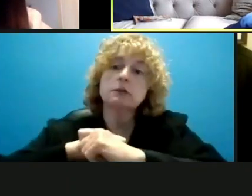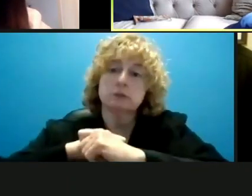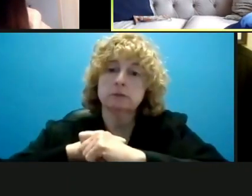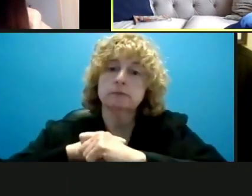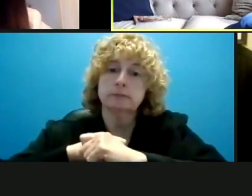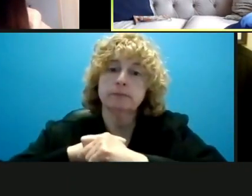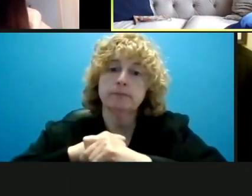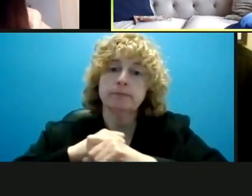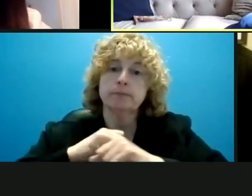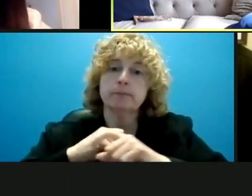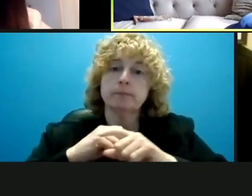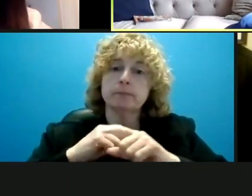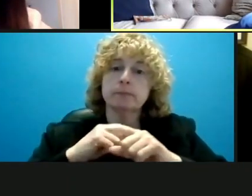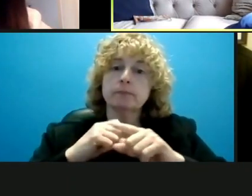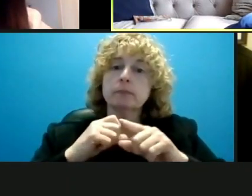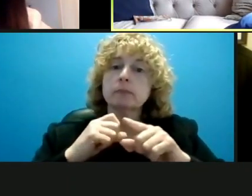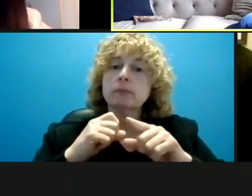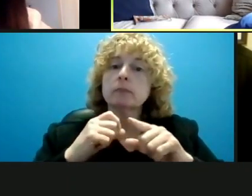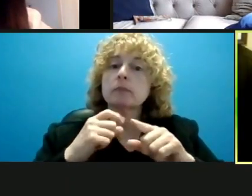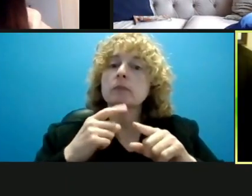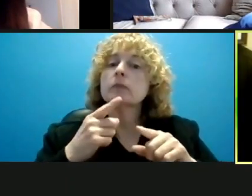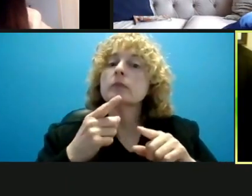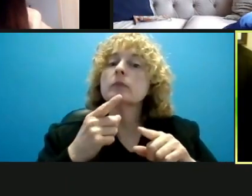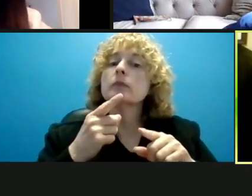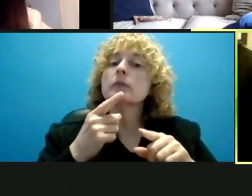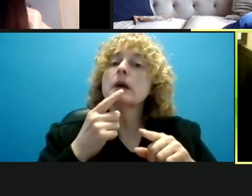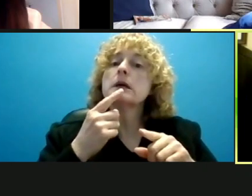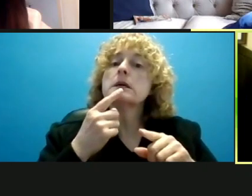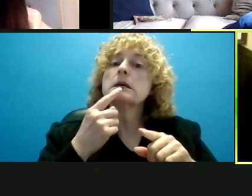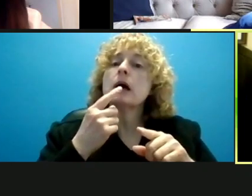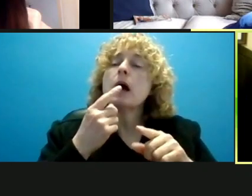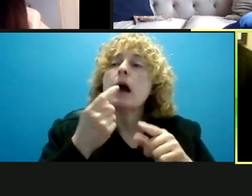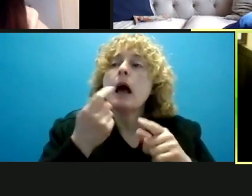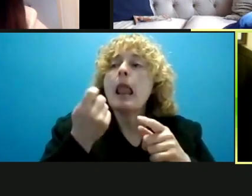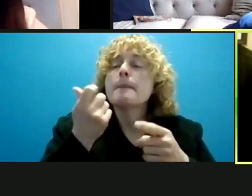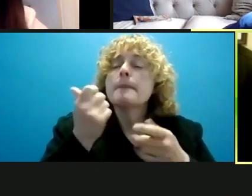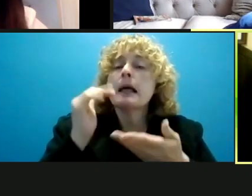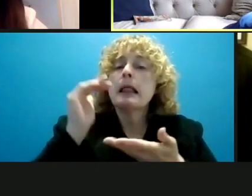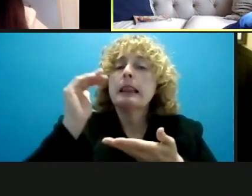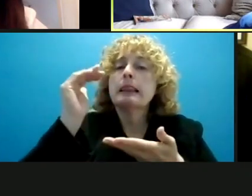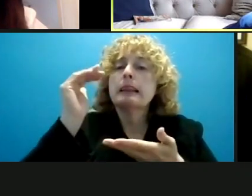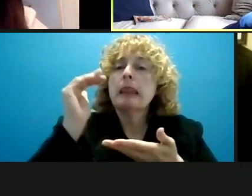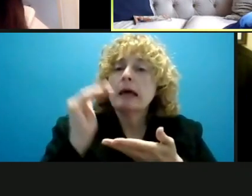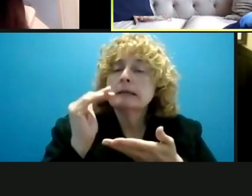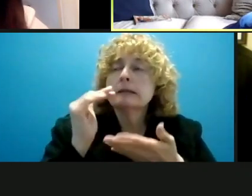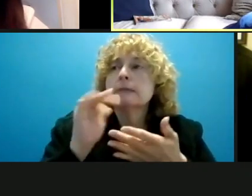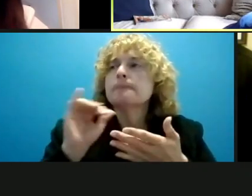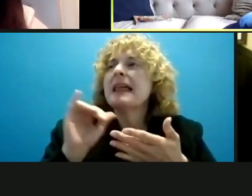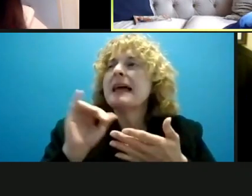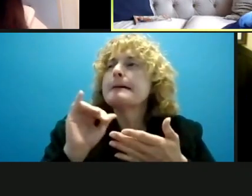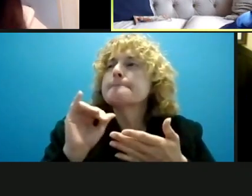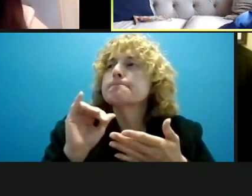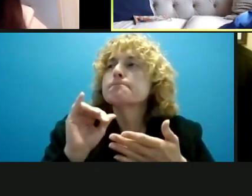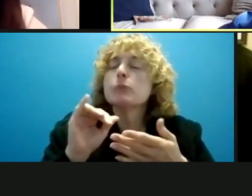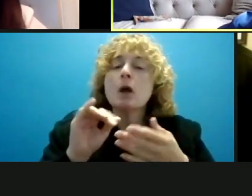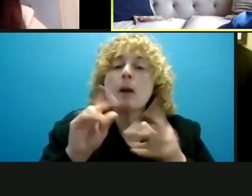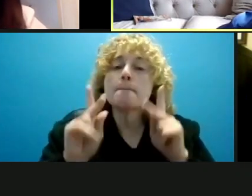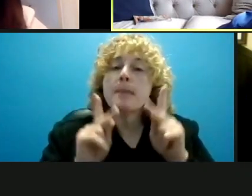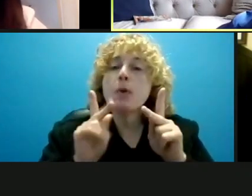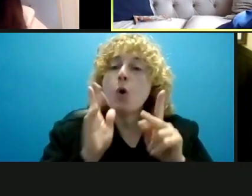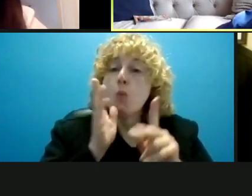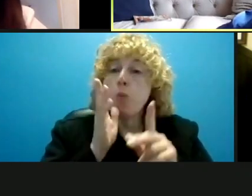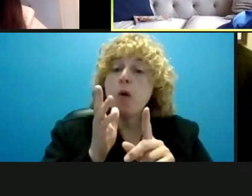would add that when we say it's a little bit less effective, people may get COVID, but it tends to be a much more mild disease where they don't